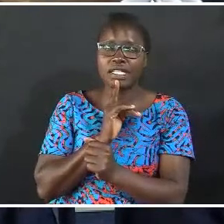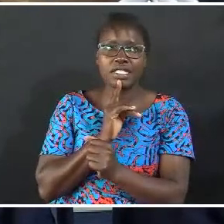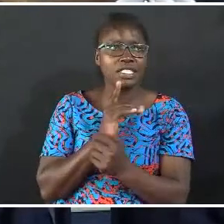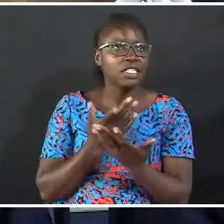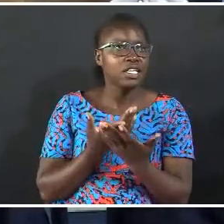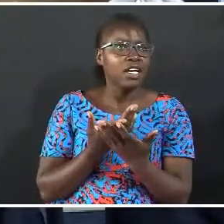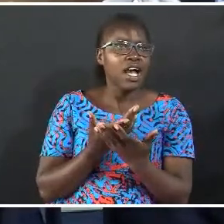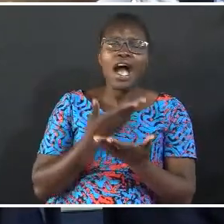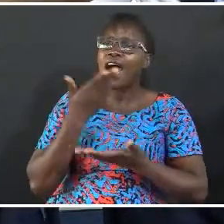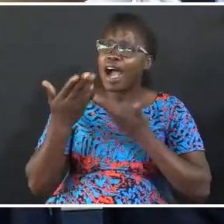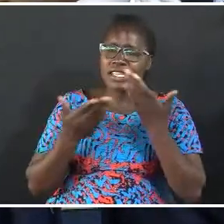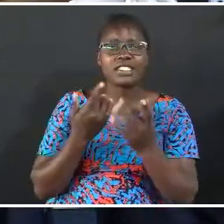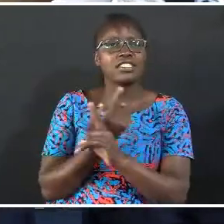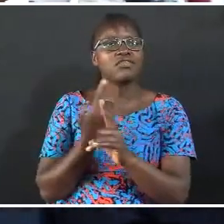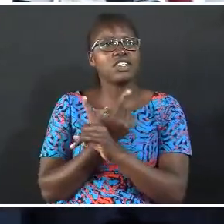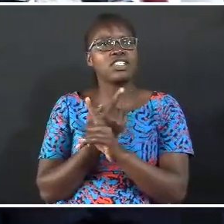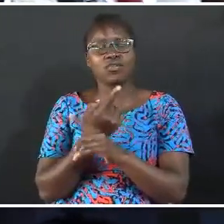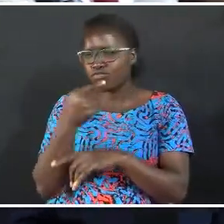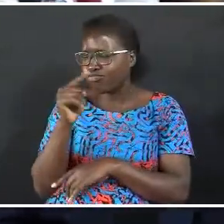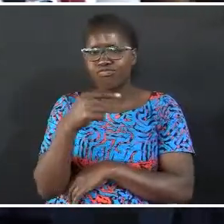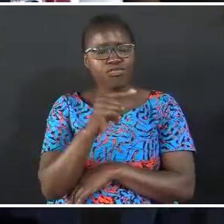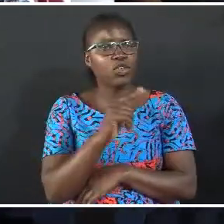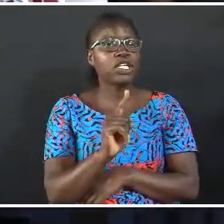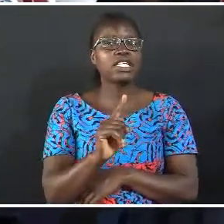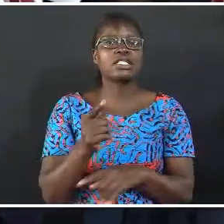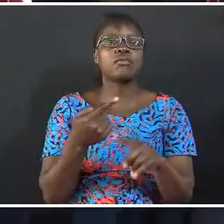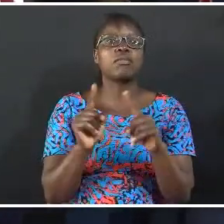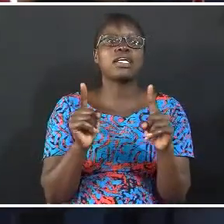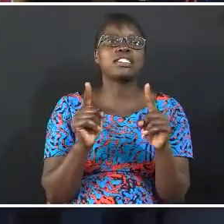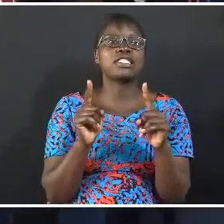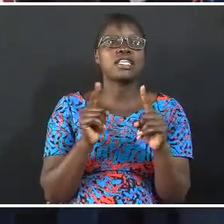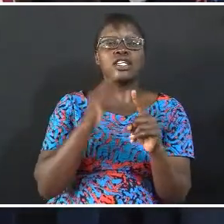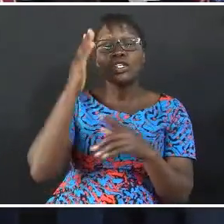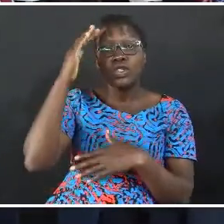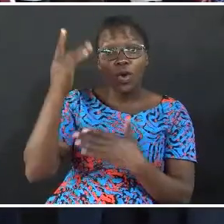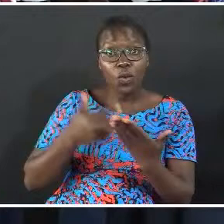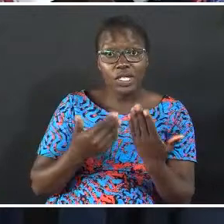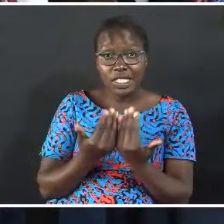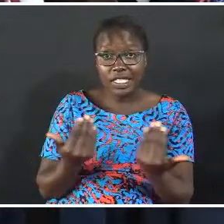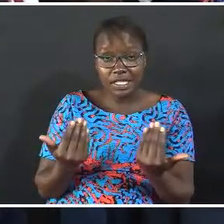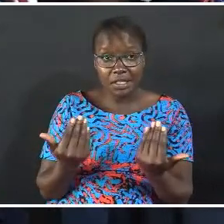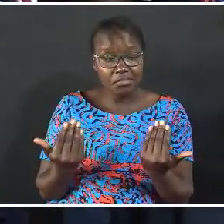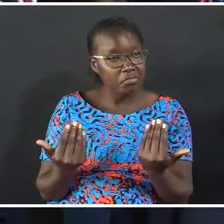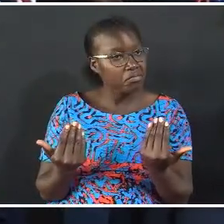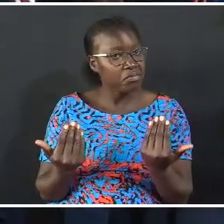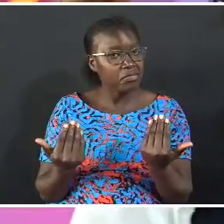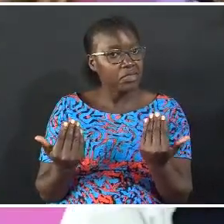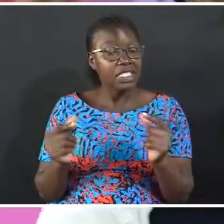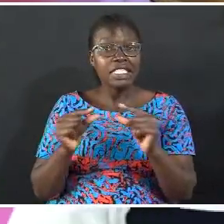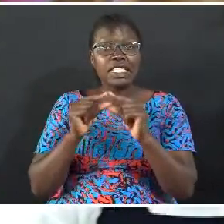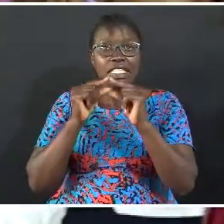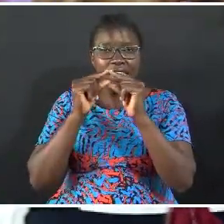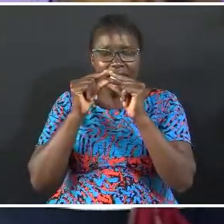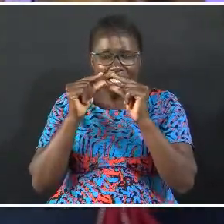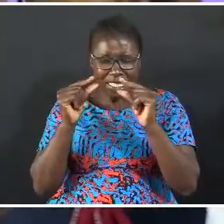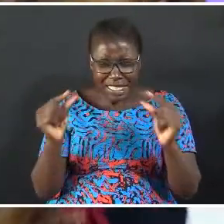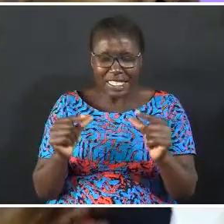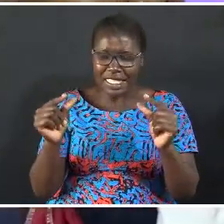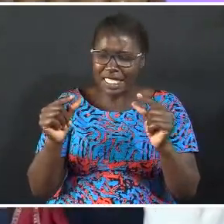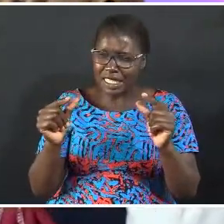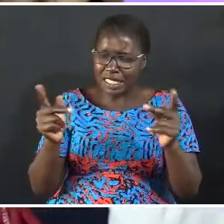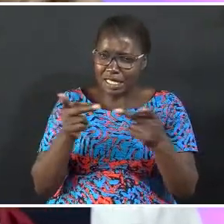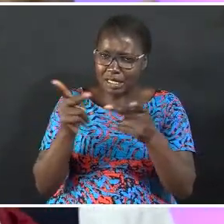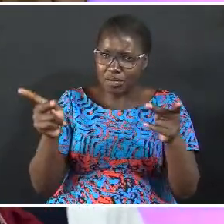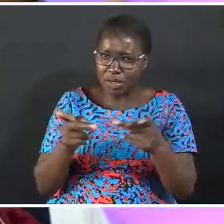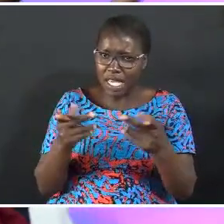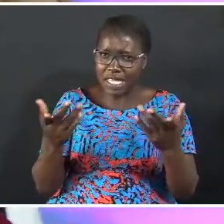these are answers that are correct. But do you know what, children? The greatest place ever will